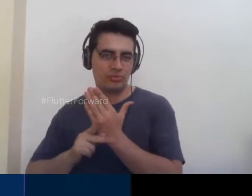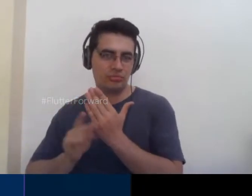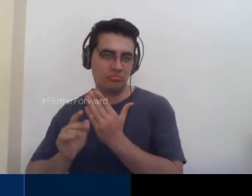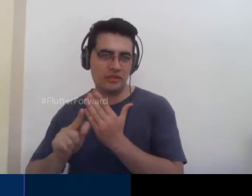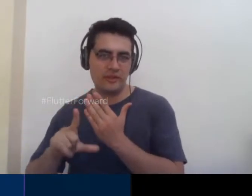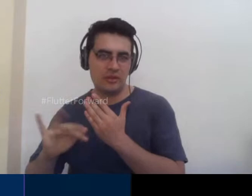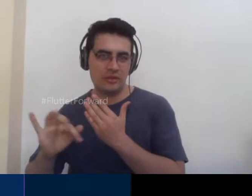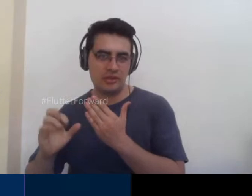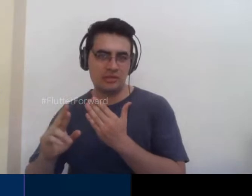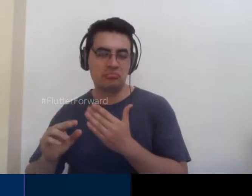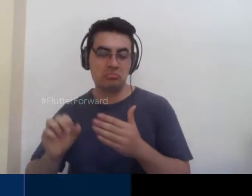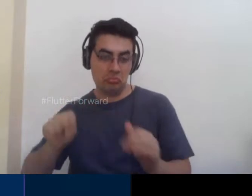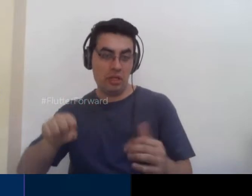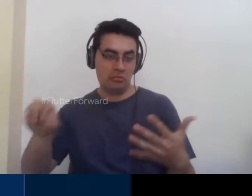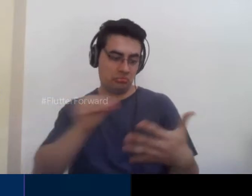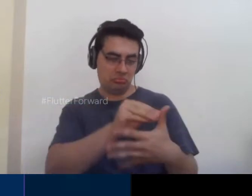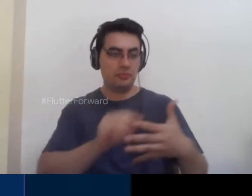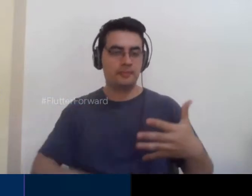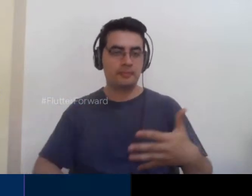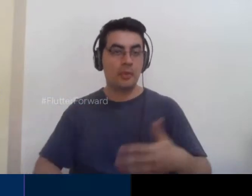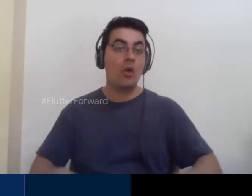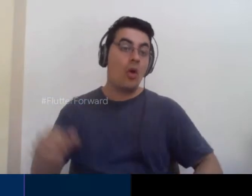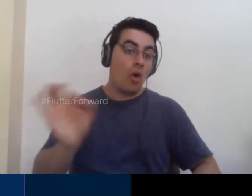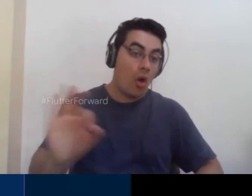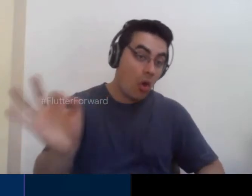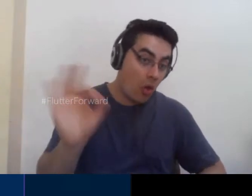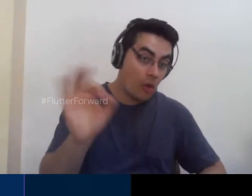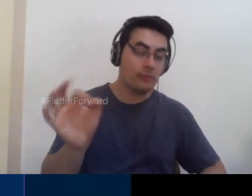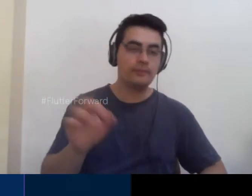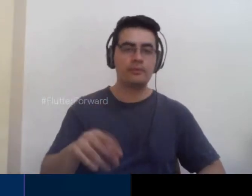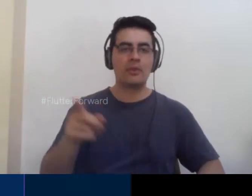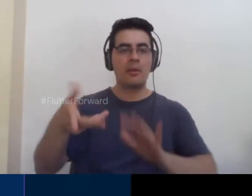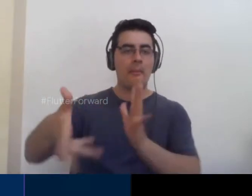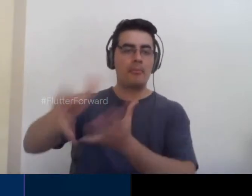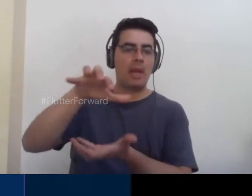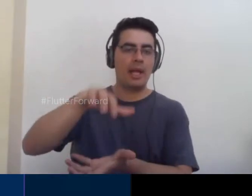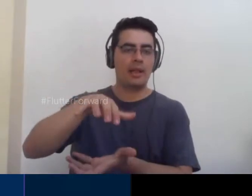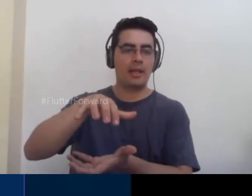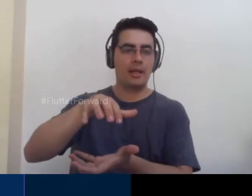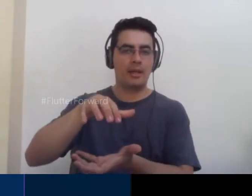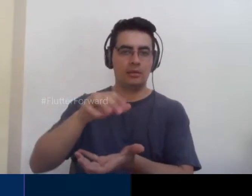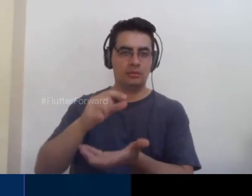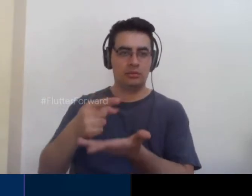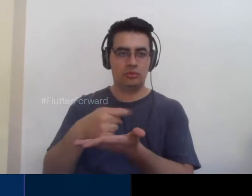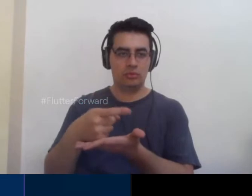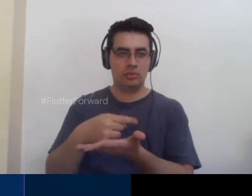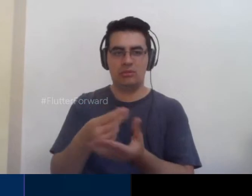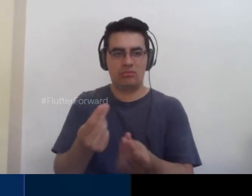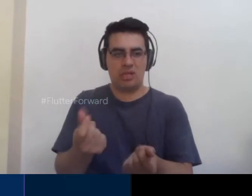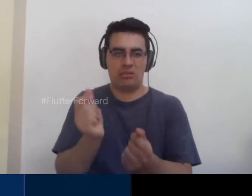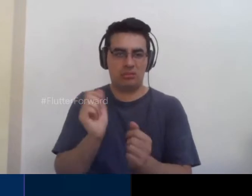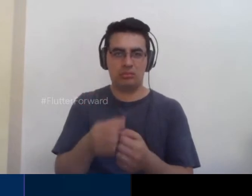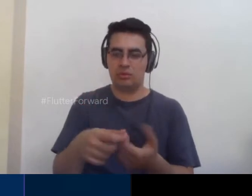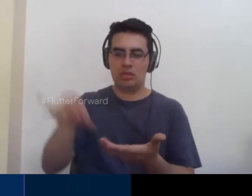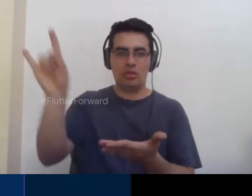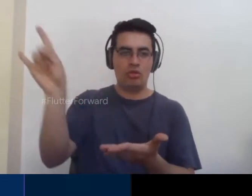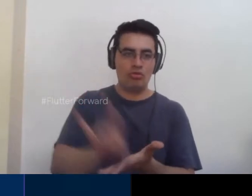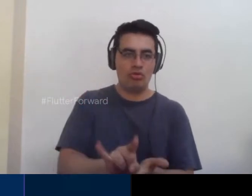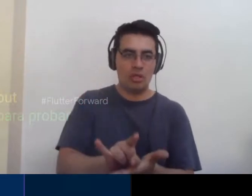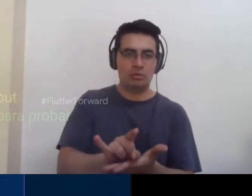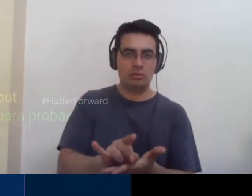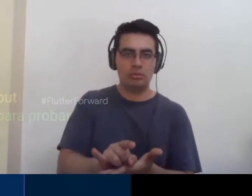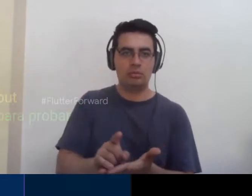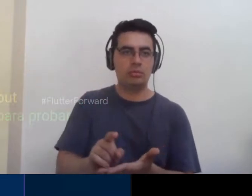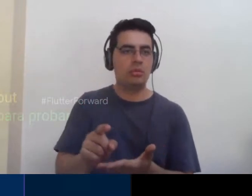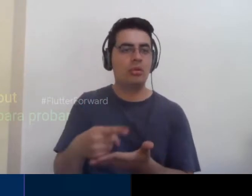Or I can use the Flutter Google Fonts package, which lets me bypass this step. It downloads whatever Google font